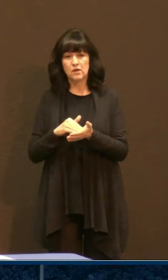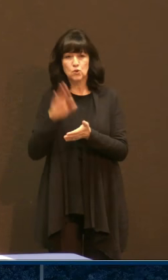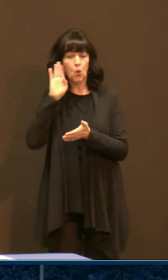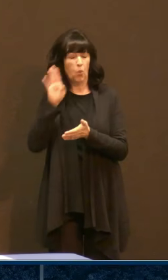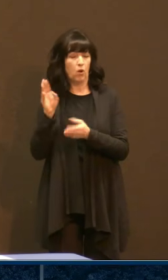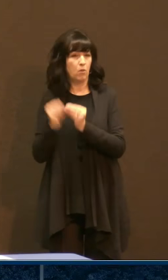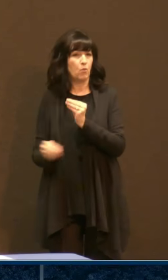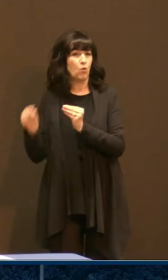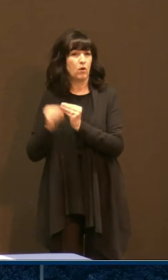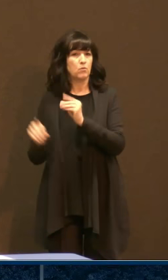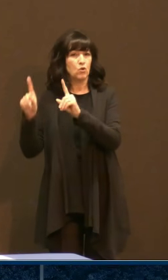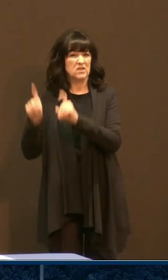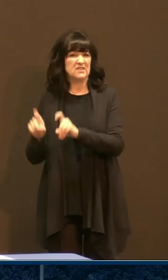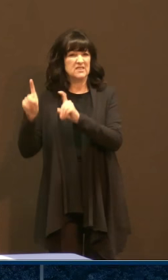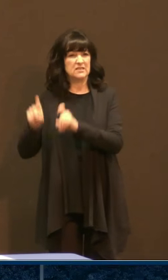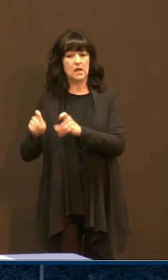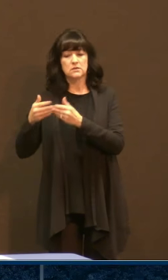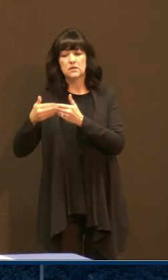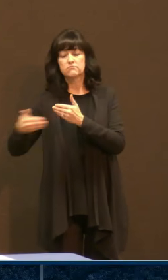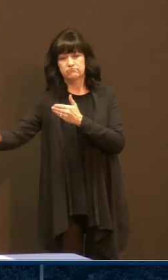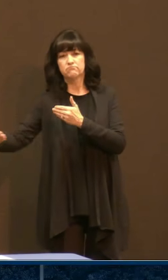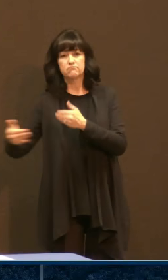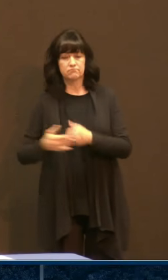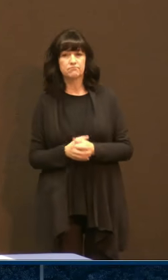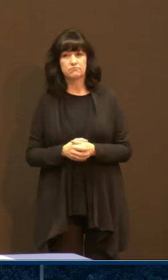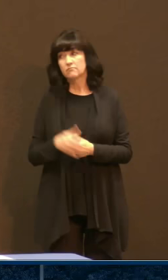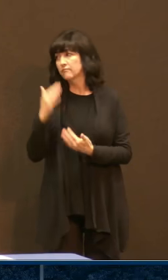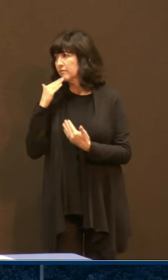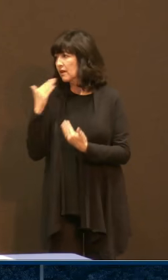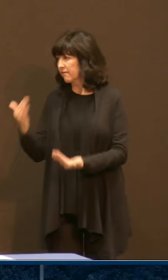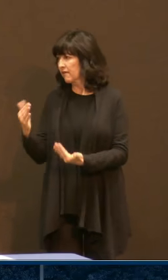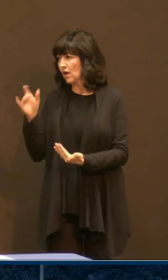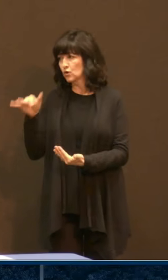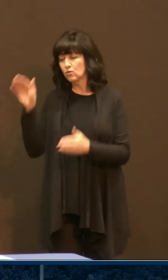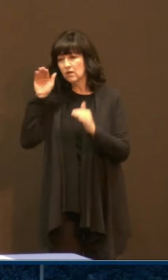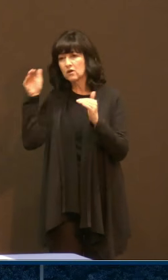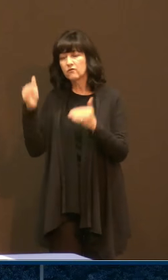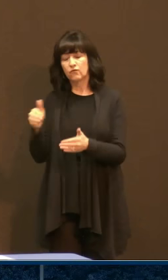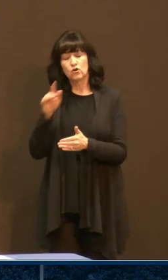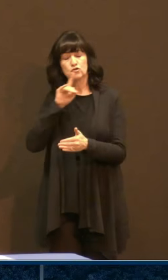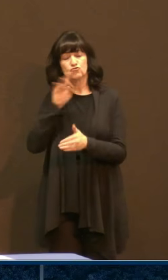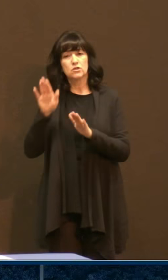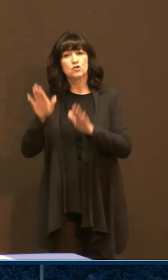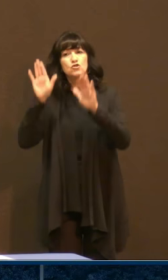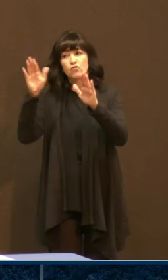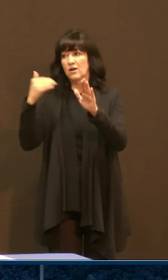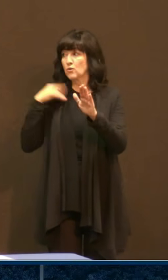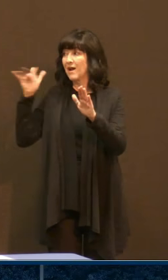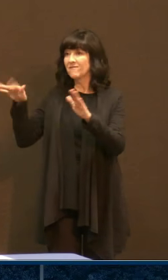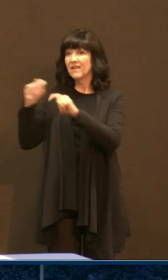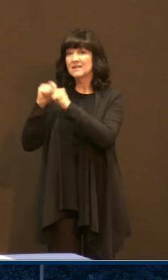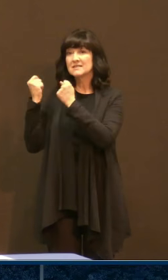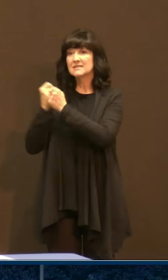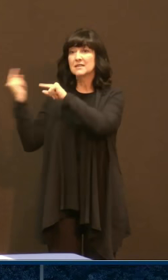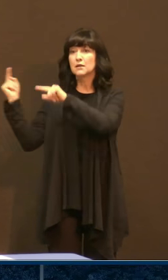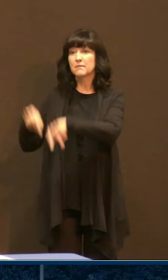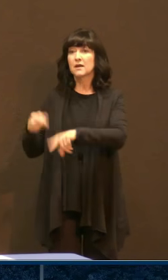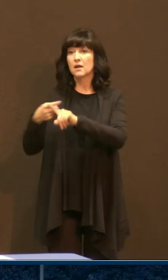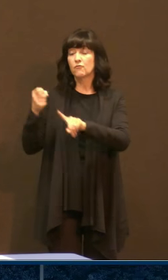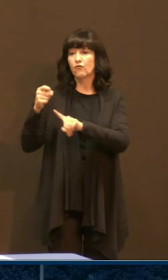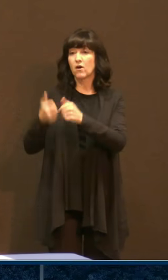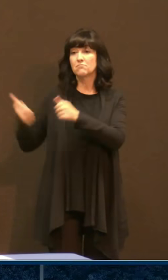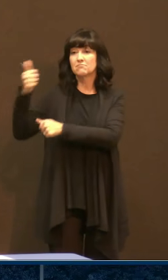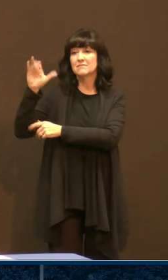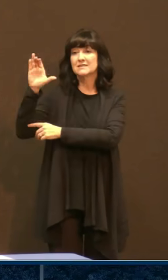Dr. Rattay, thanks very much. Thanks for that focus, and it is great to have the team from CDC in